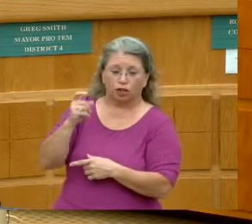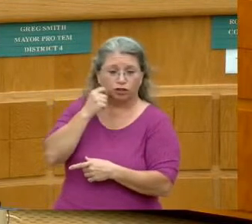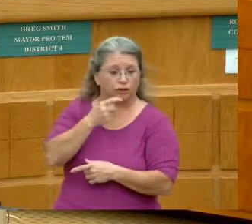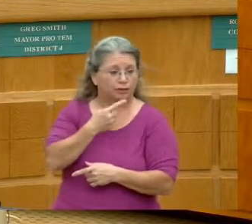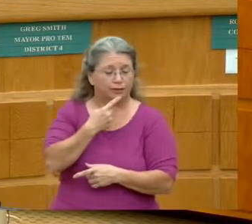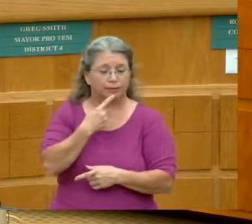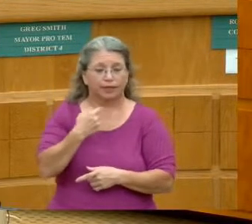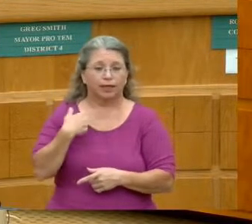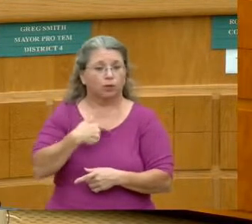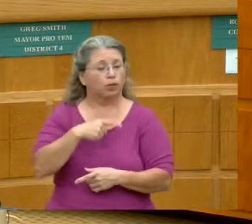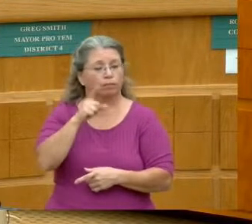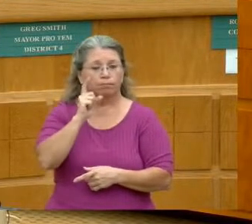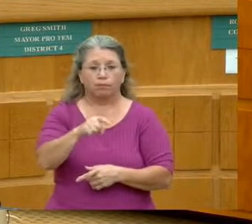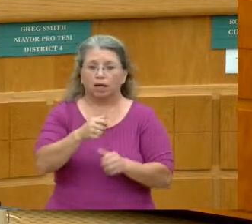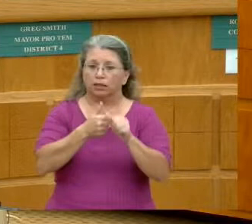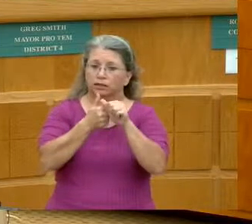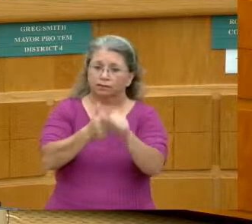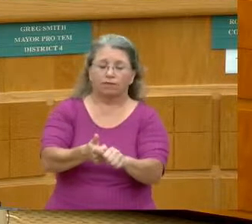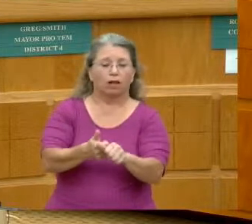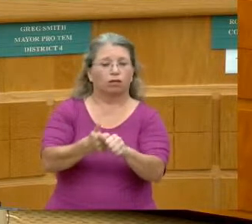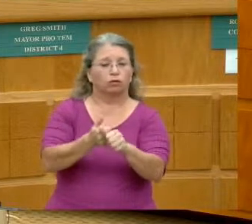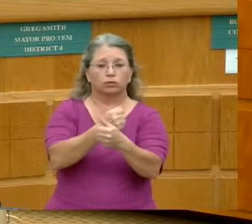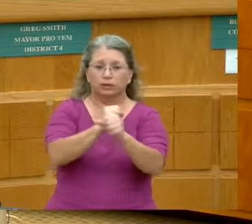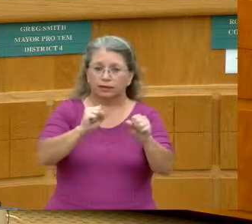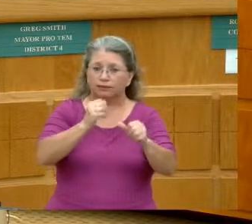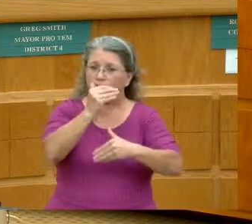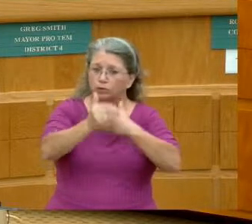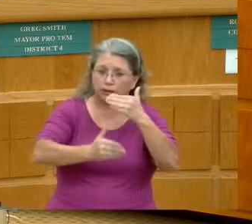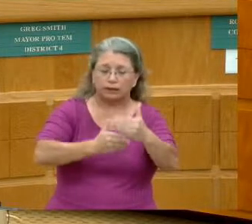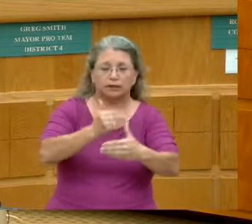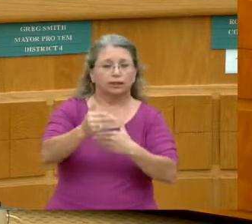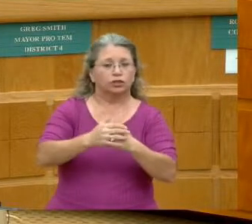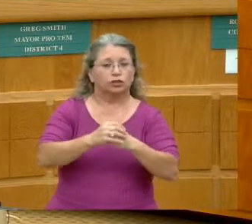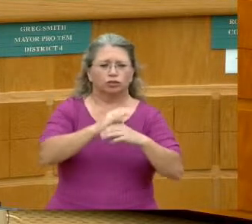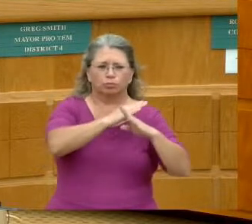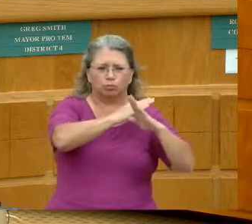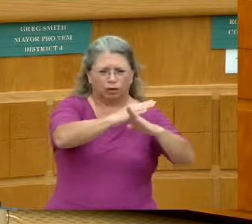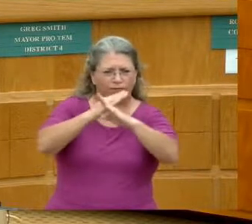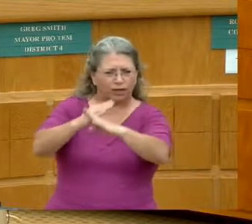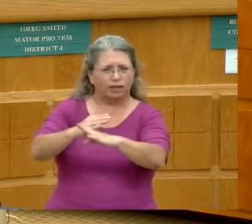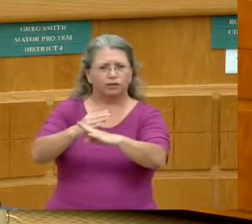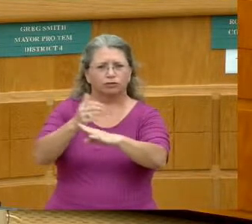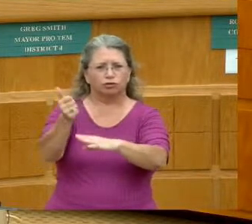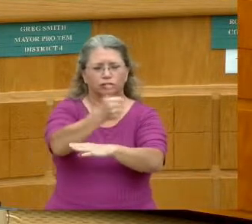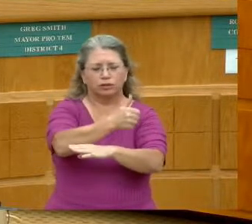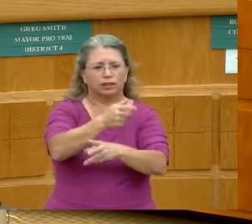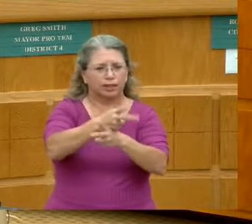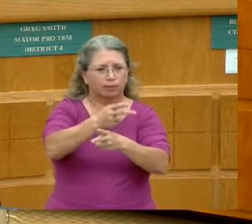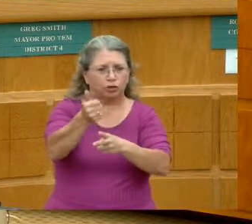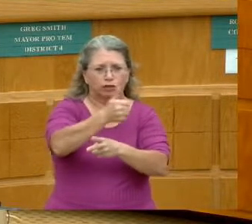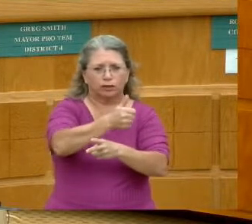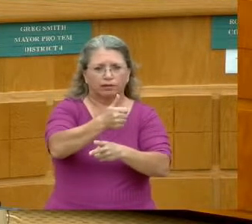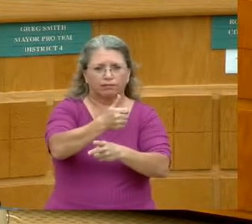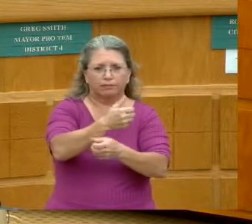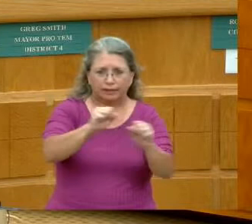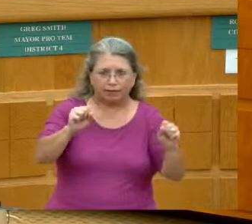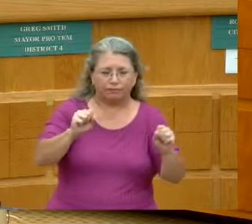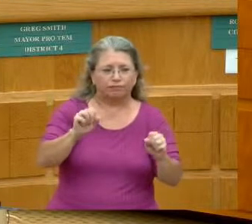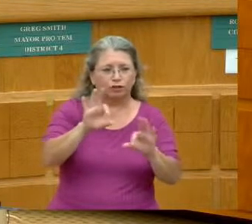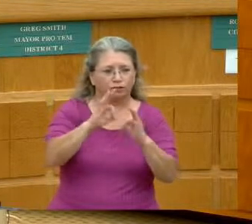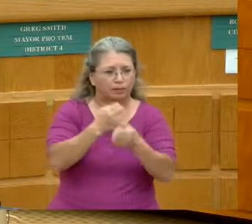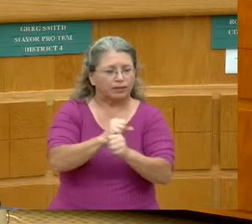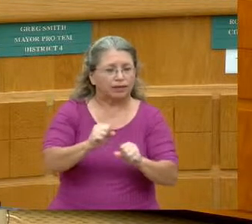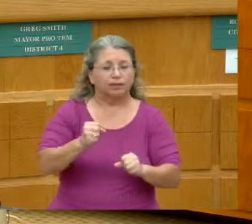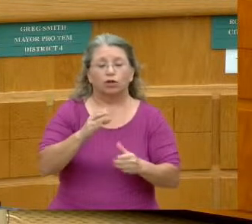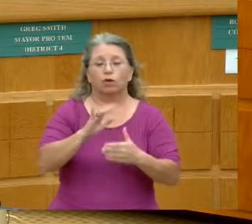and continue it if we're doing it, which are those preventative measures, right, to keep yourself safe and your family safe. So With that, that